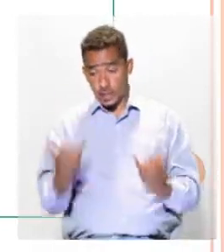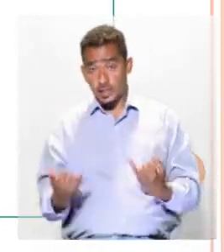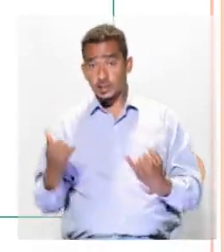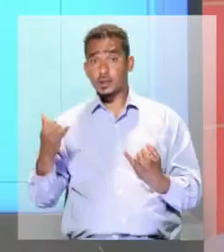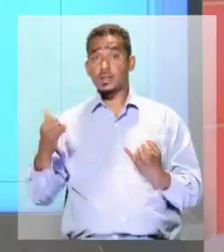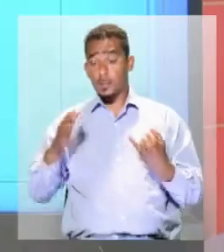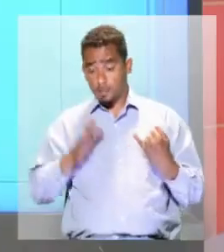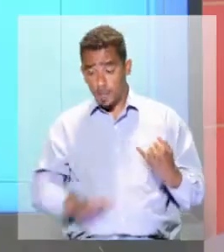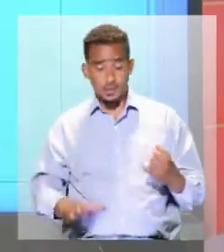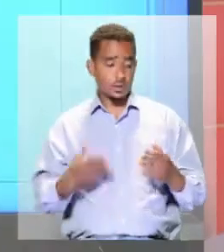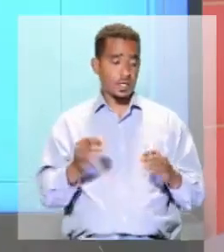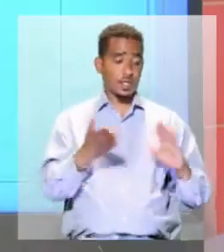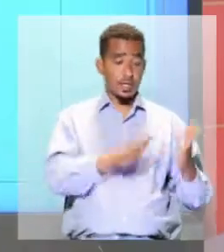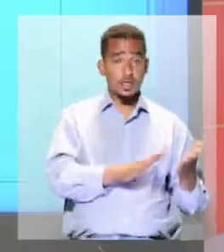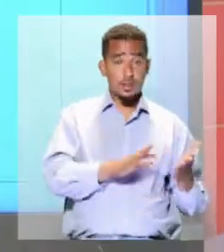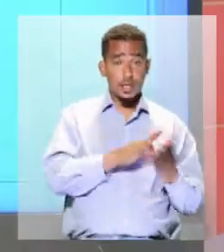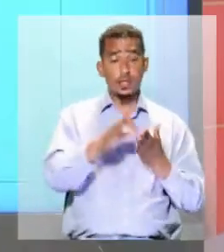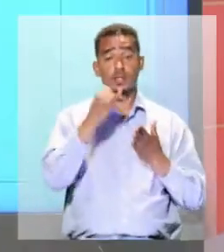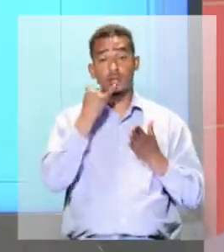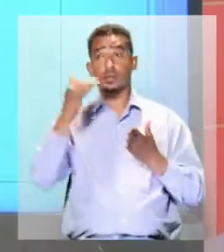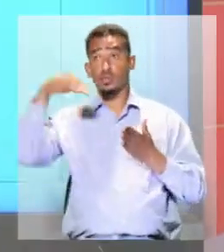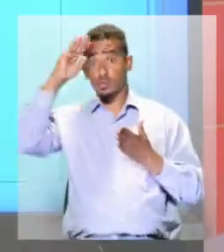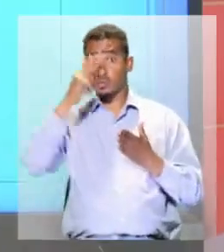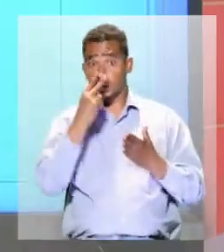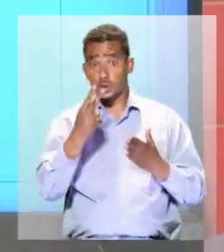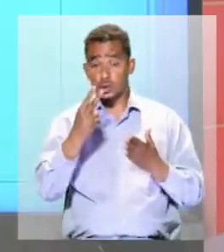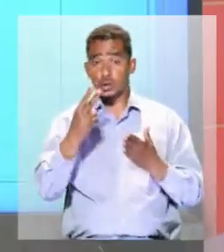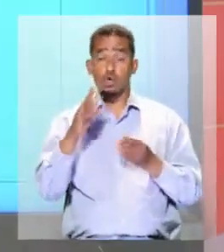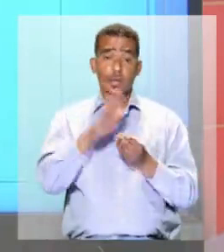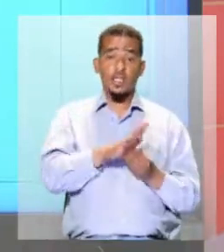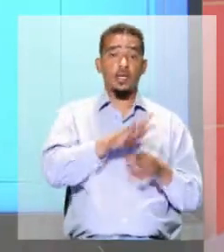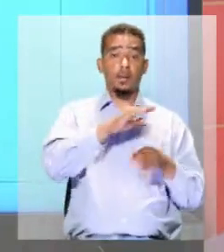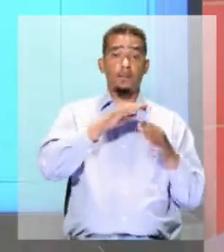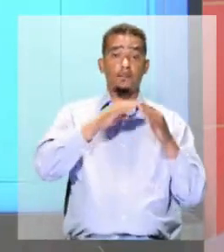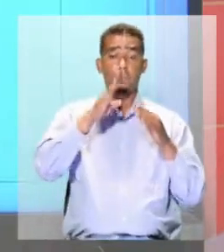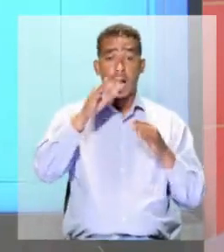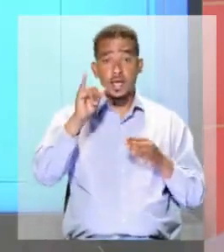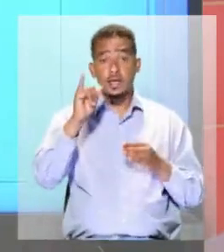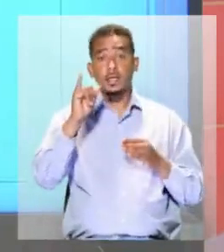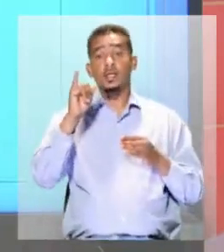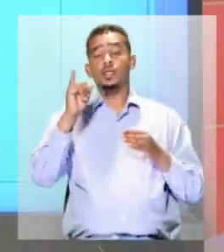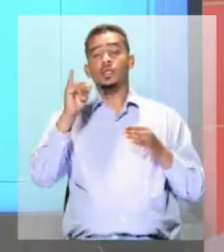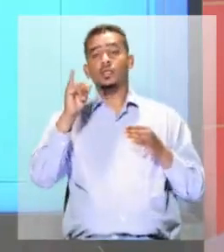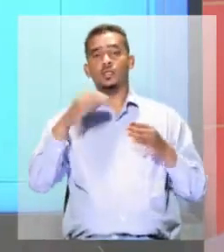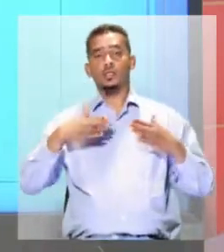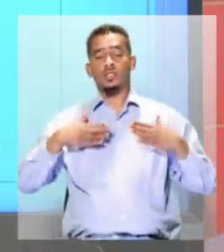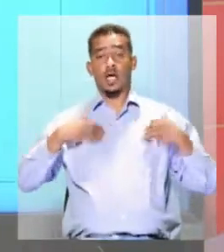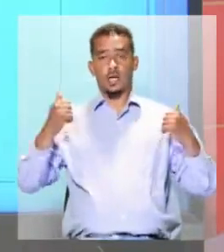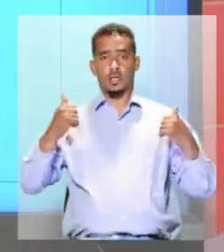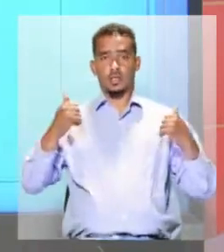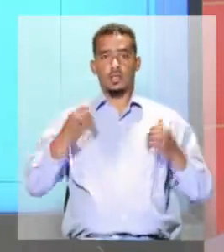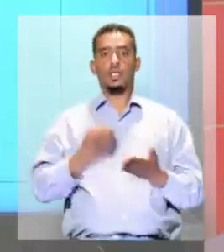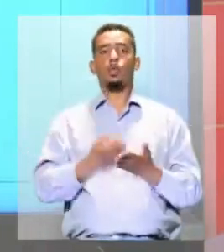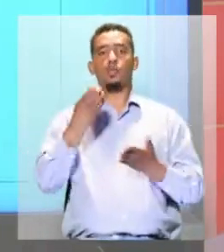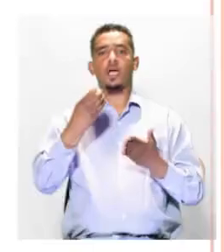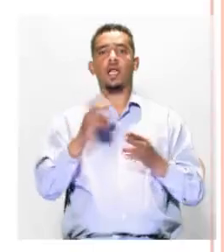of Africa, as we have seen in the above, dominated by very young or economically